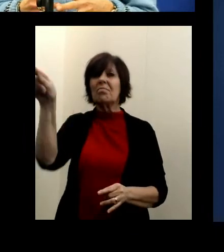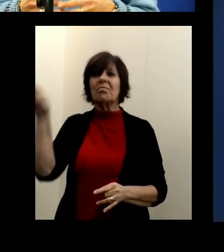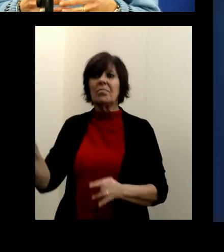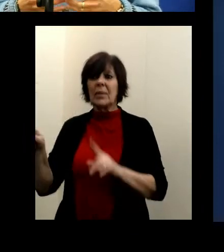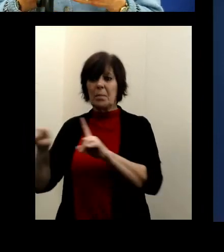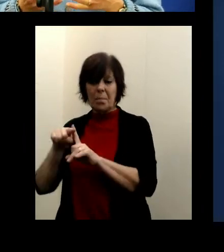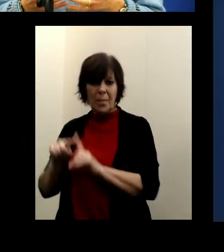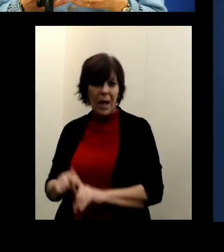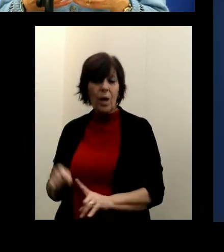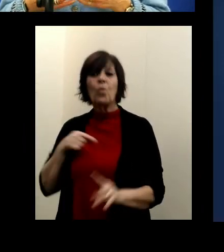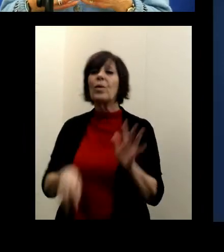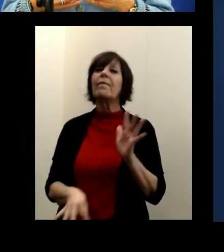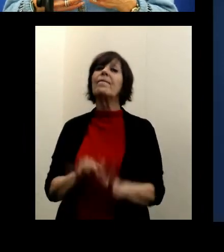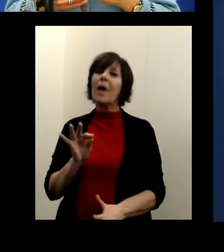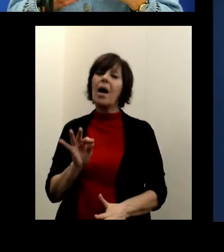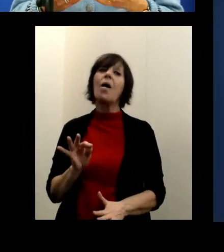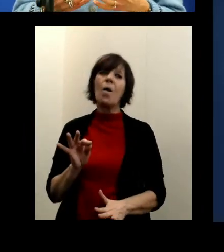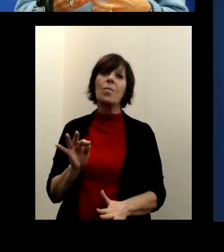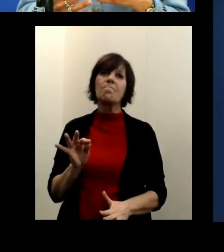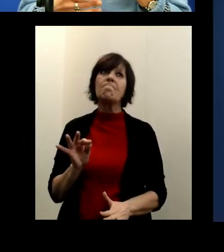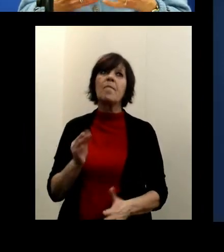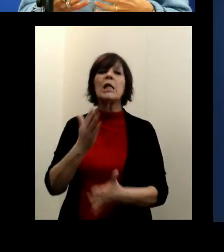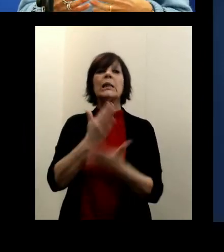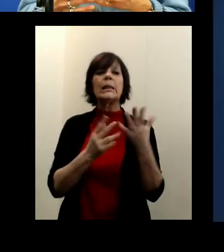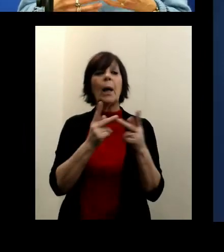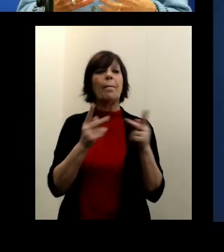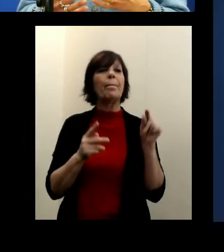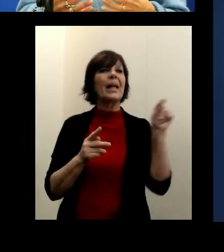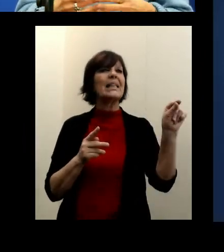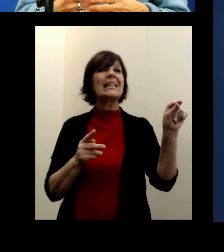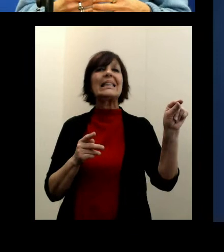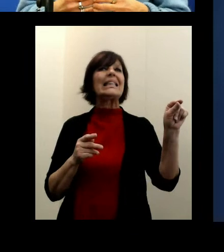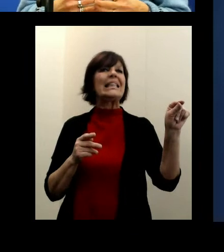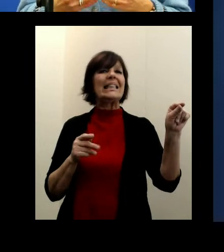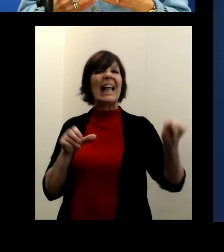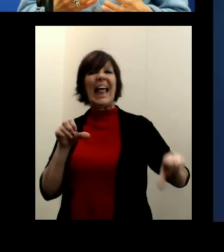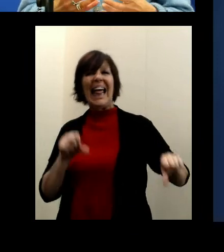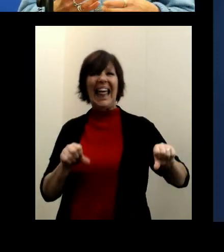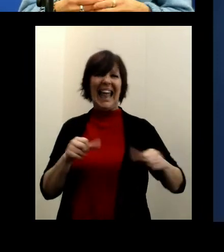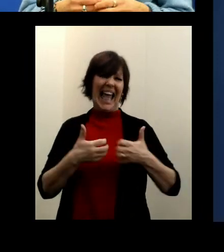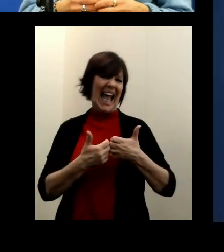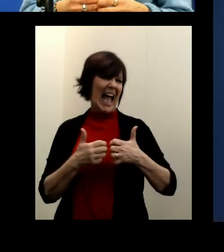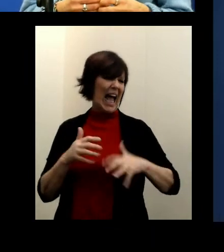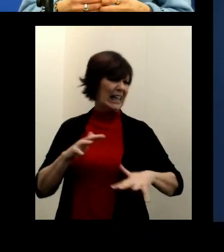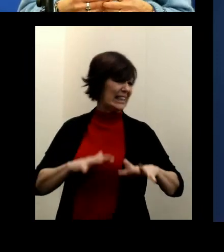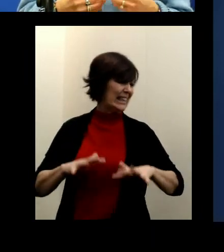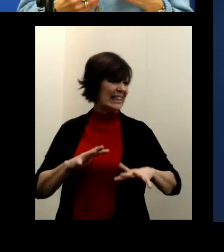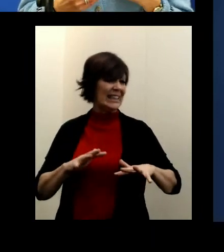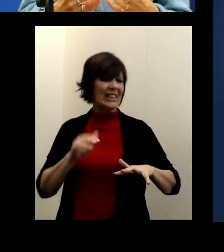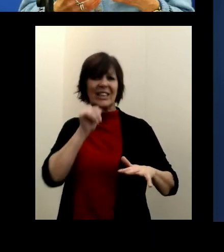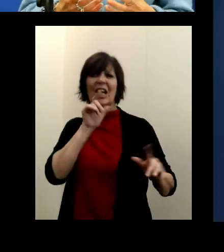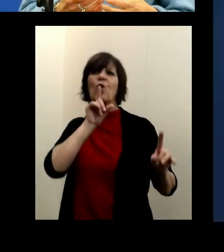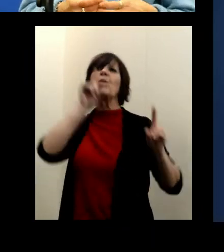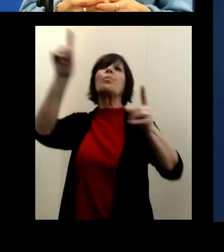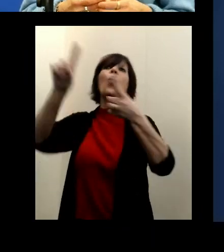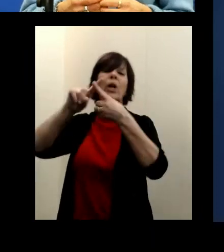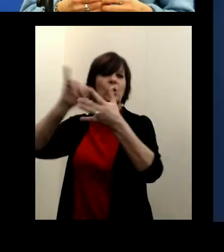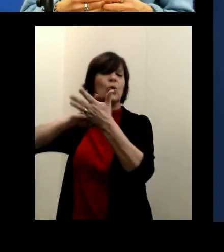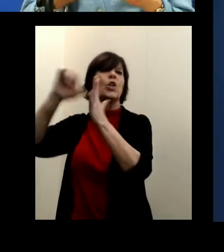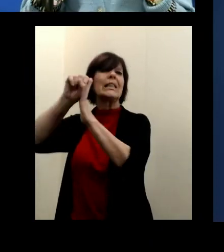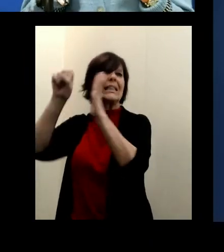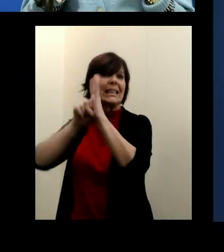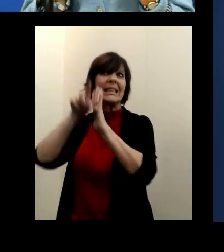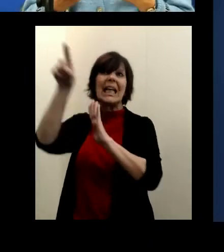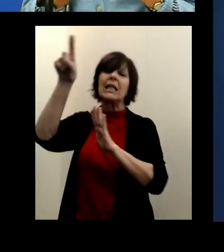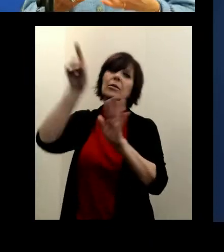positivity, we have found that there are some places that aren't used to doing this type of testing that haven't been reporting to the New York State eClear